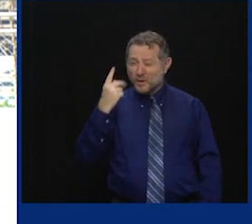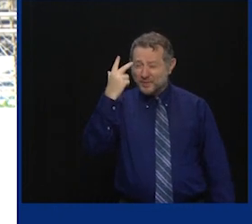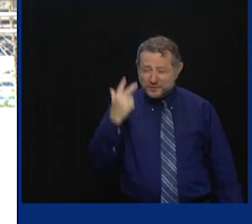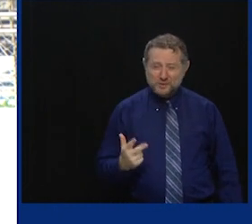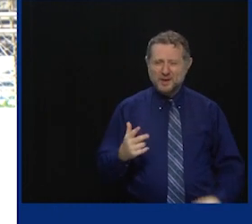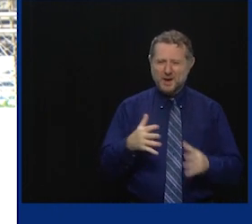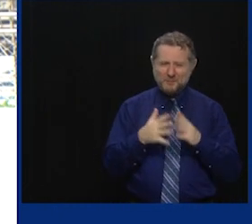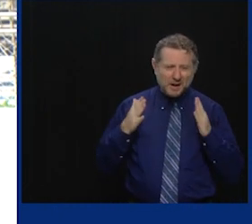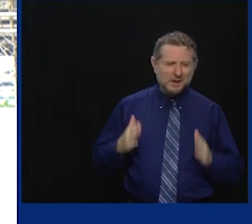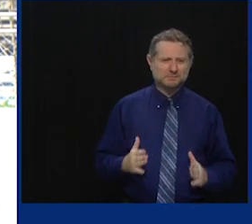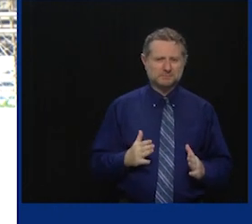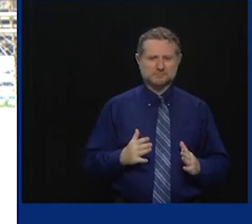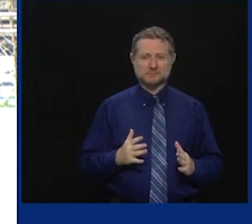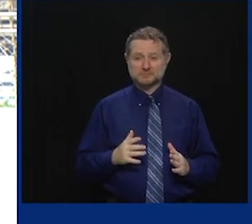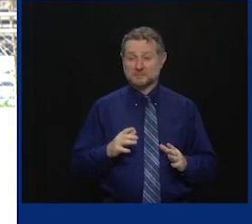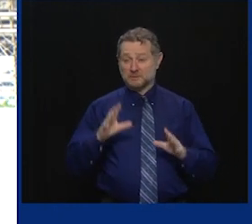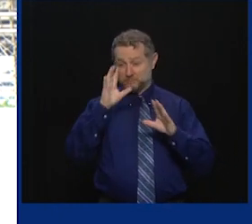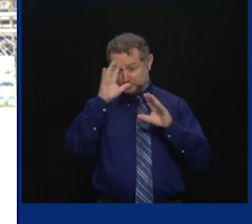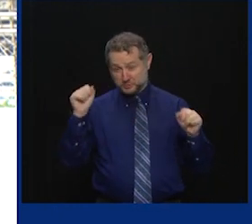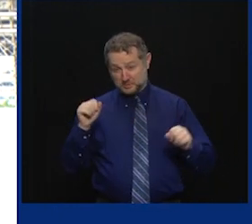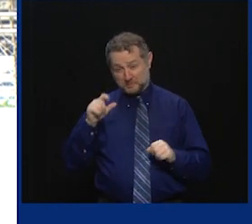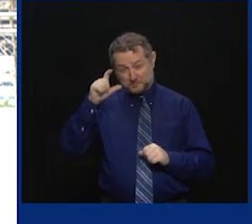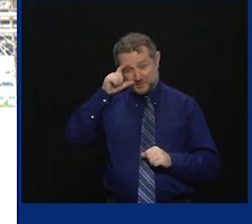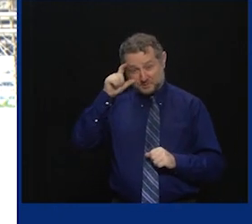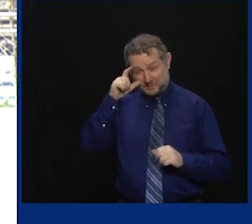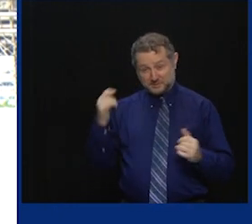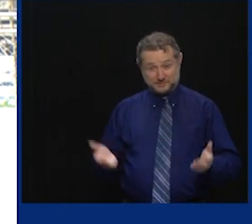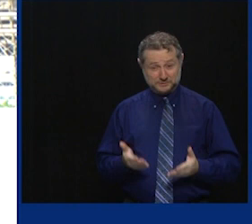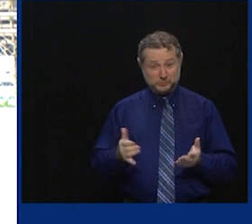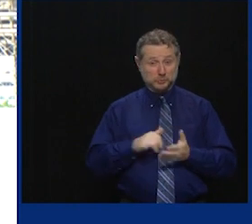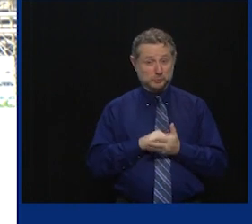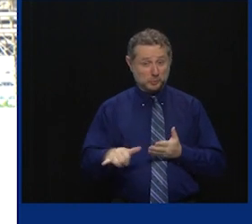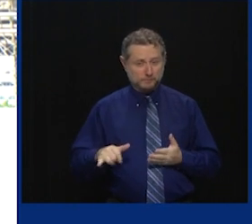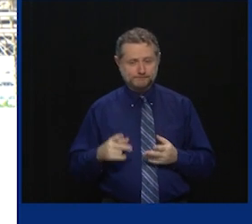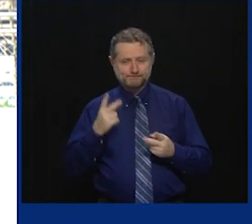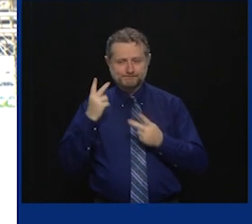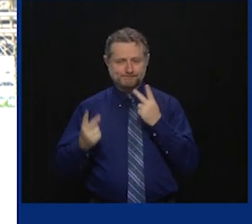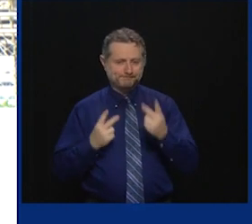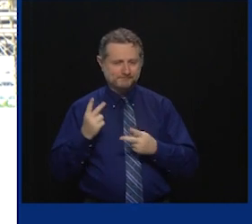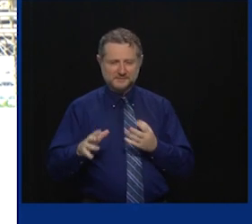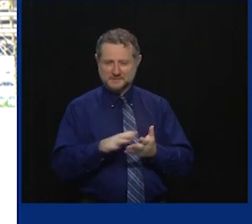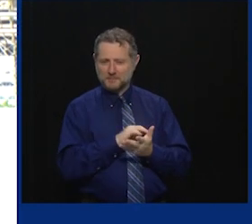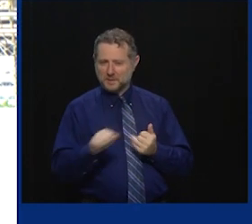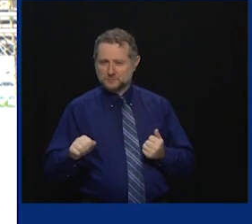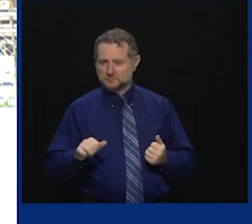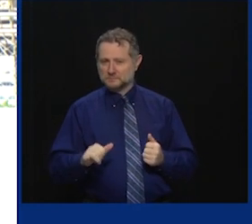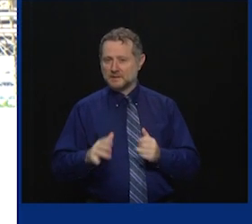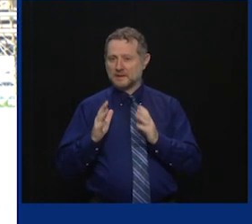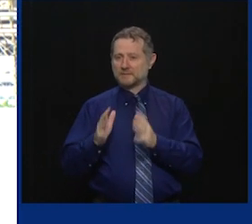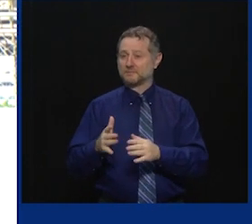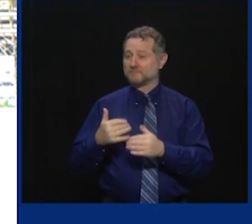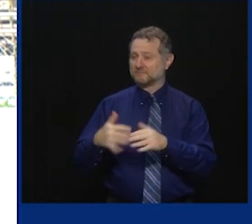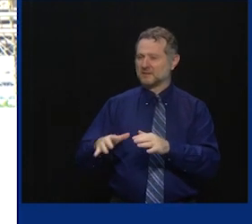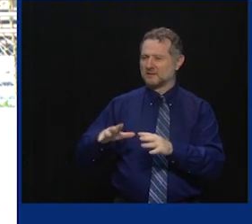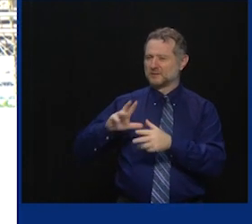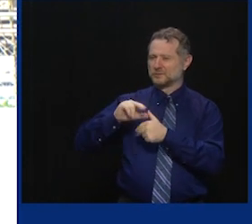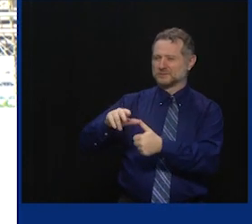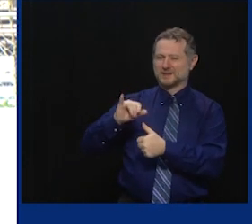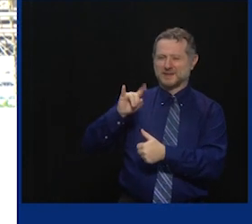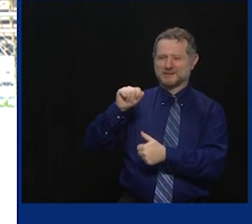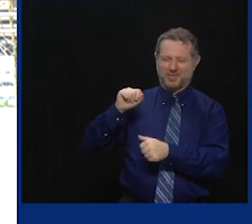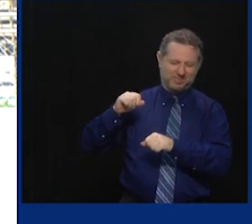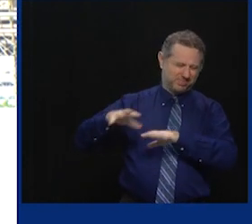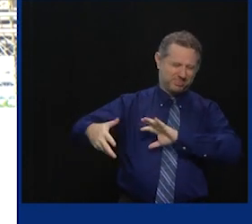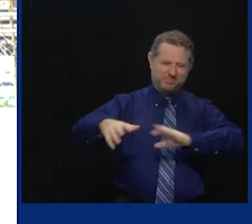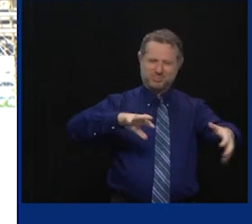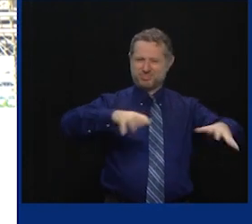When President Biden was here in New York recently, touring the damage left in the wake of Hurricane Ida, he said the world was